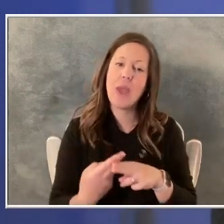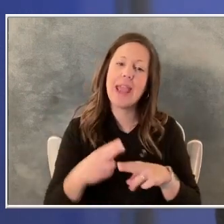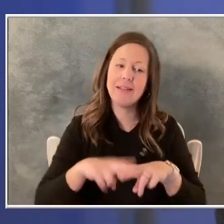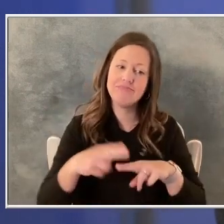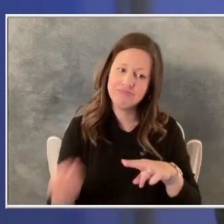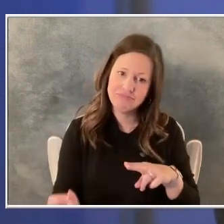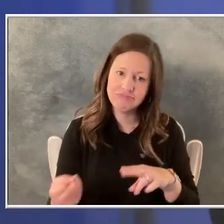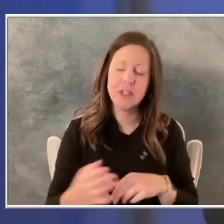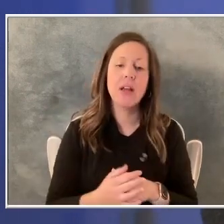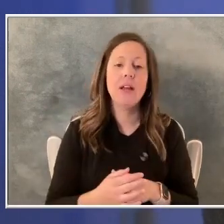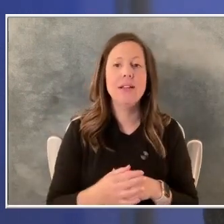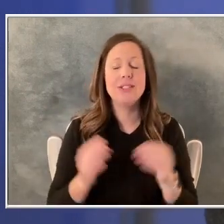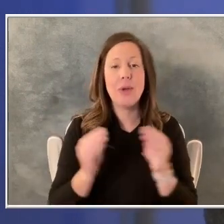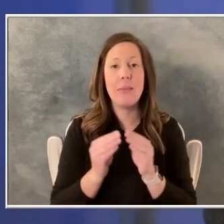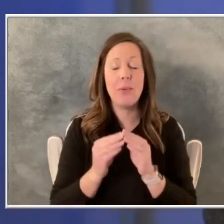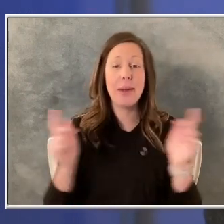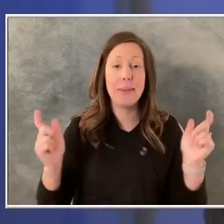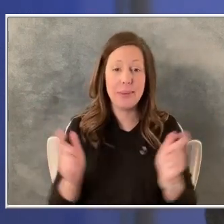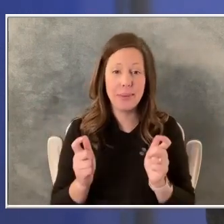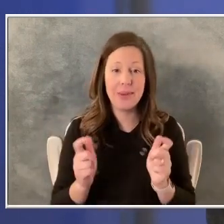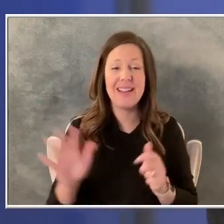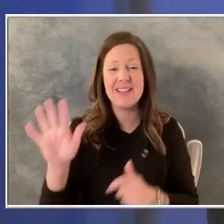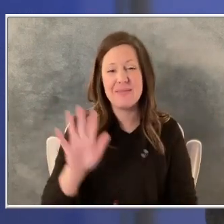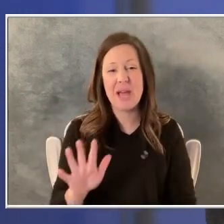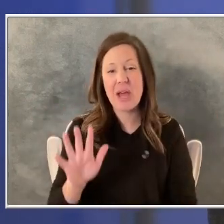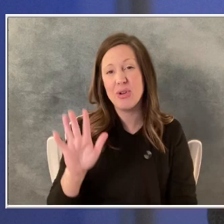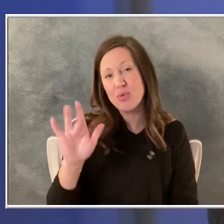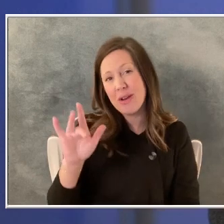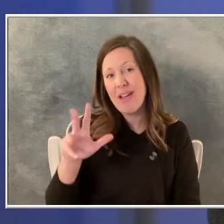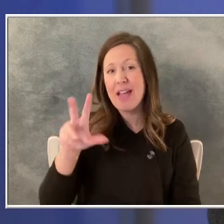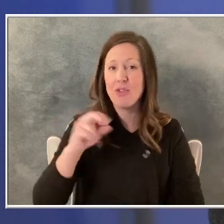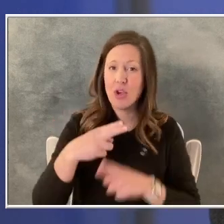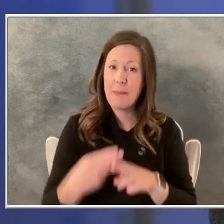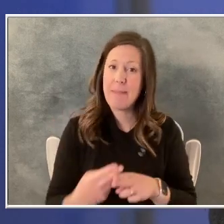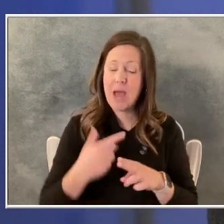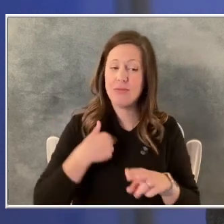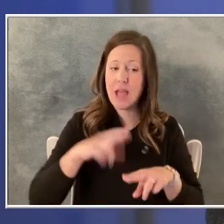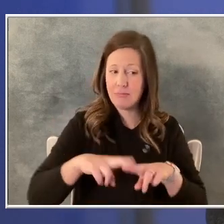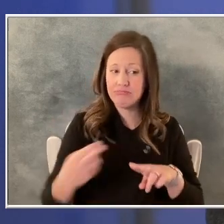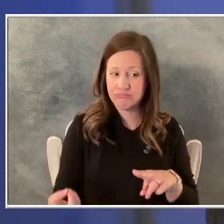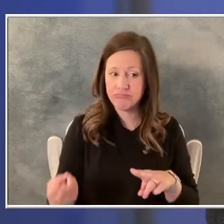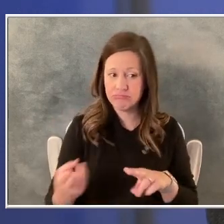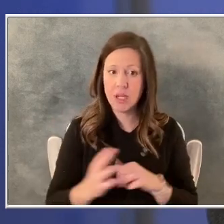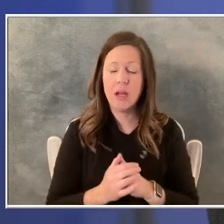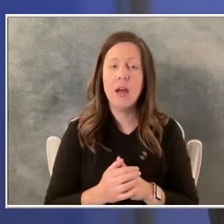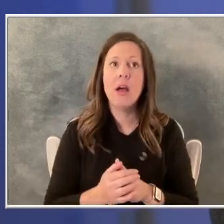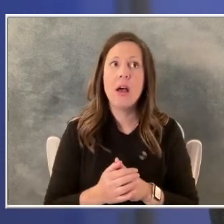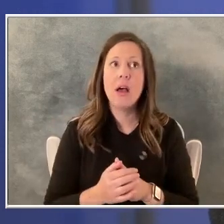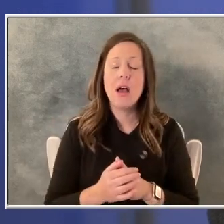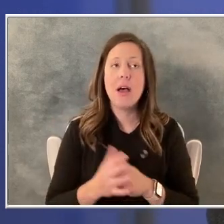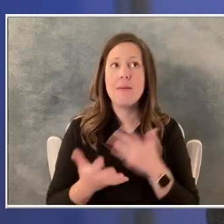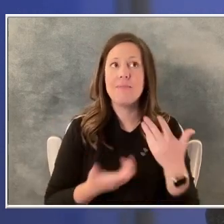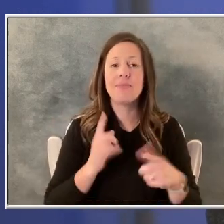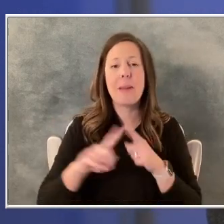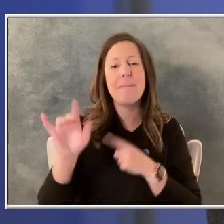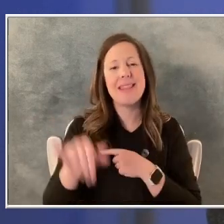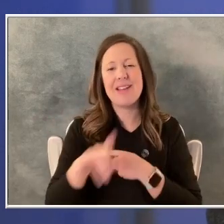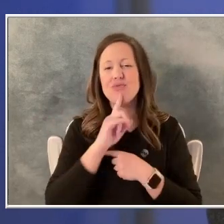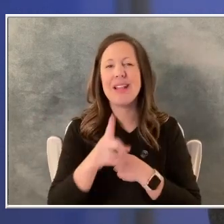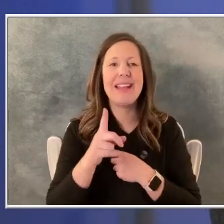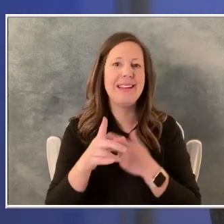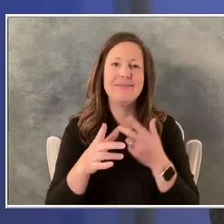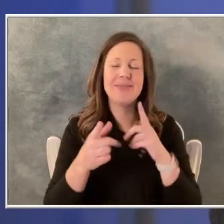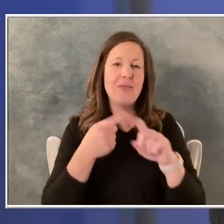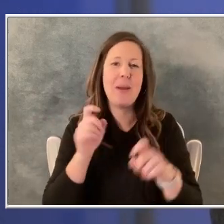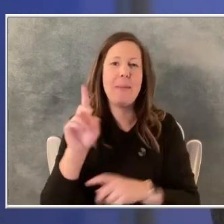thinner. I've lost about 25 to 30 pounds throughout this whole process, but that's just from clean eating. I've changed